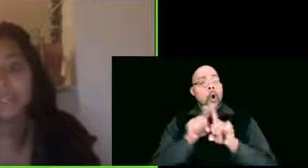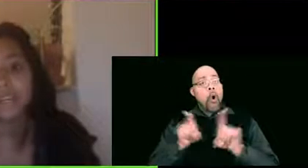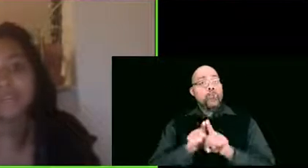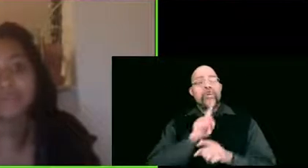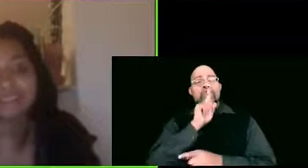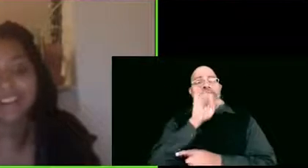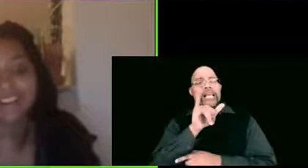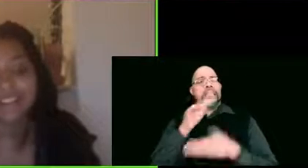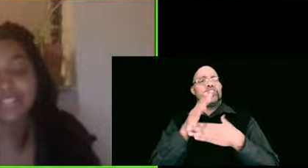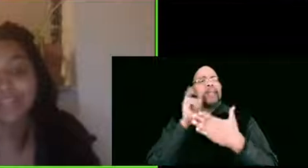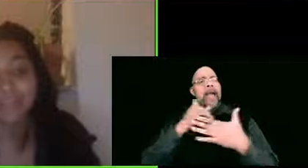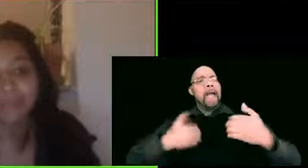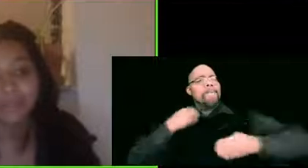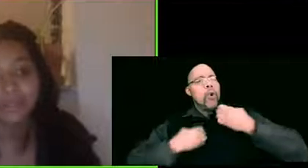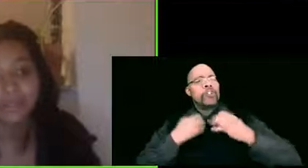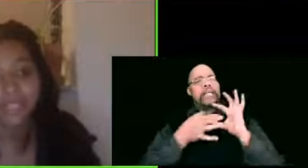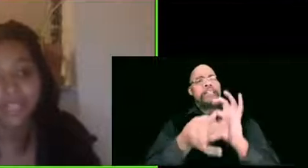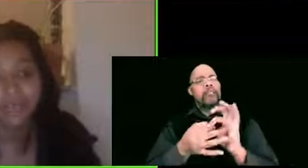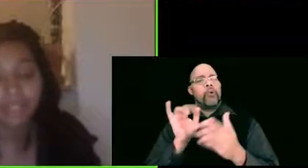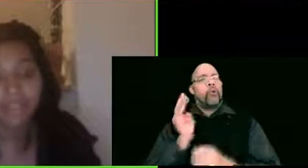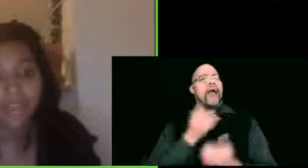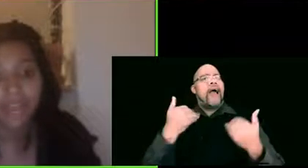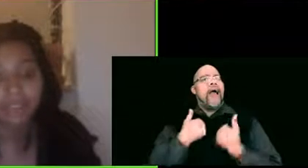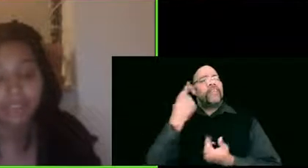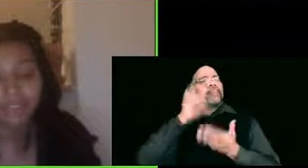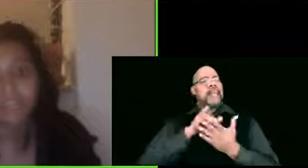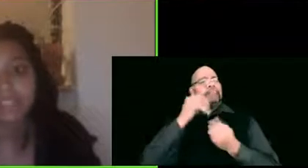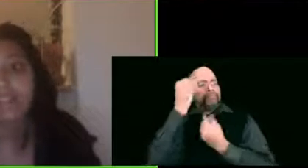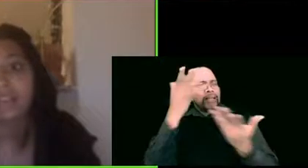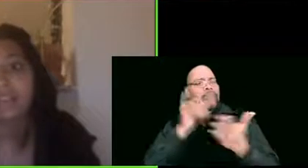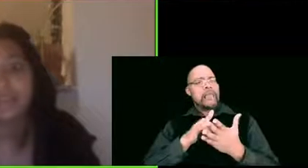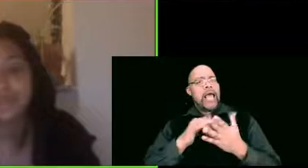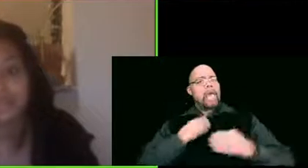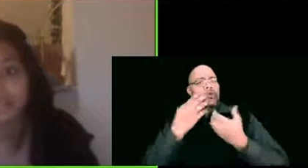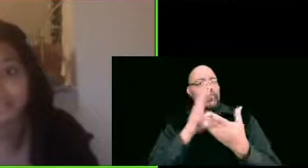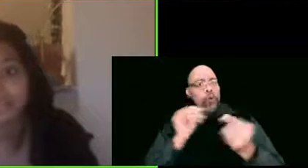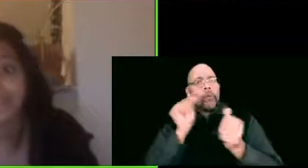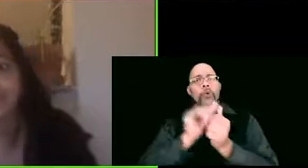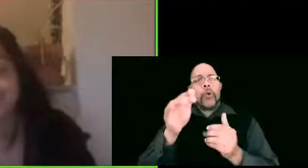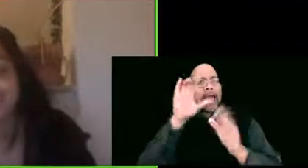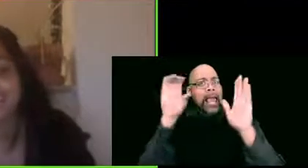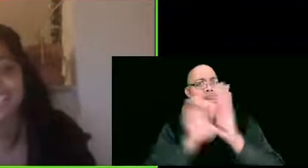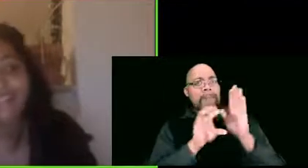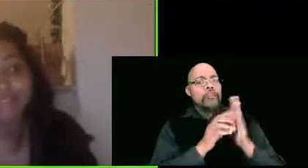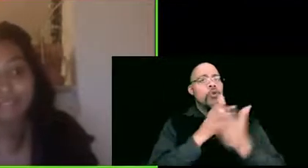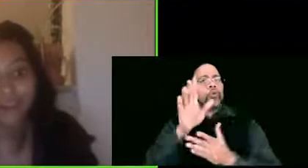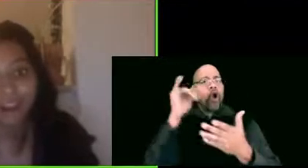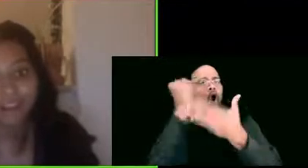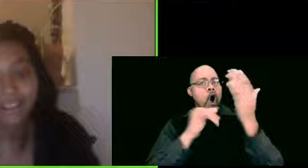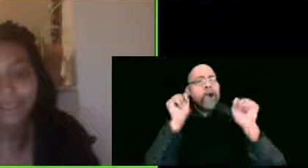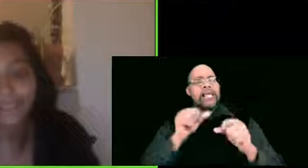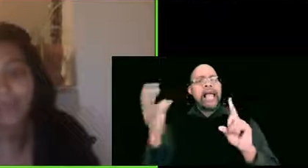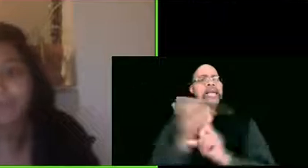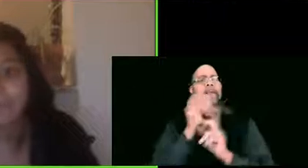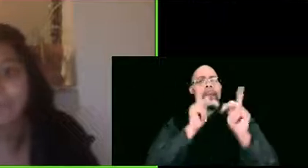but also really kind of share that emotional attachment that we have. And I think when you can tell an emotional story with your images and through your